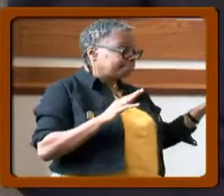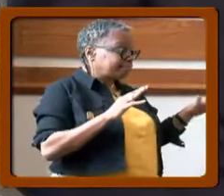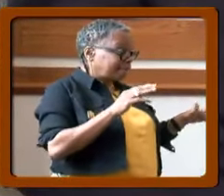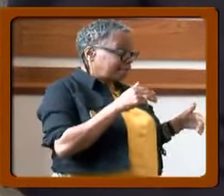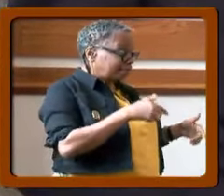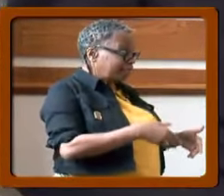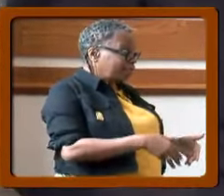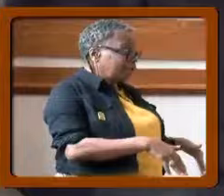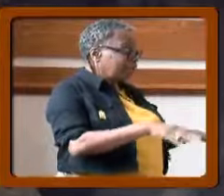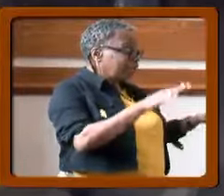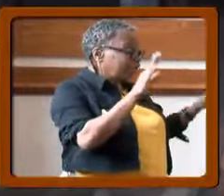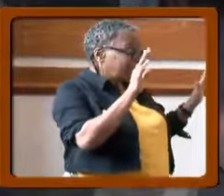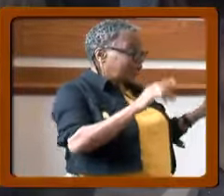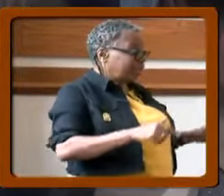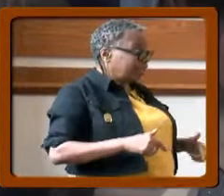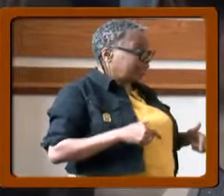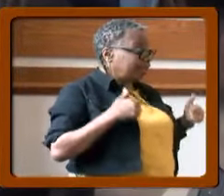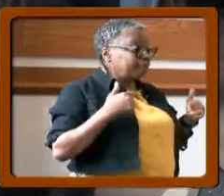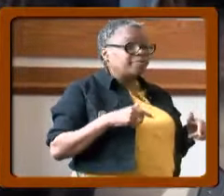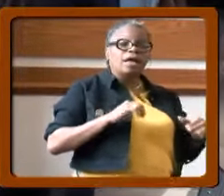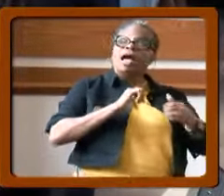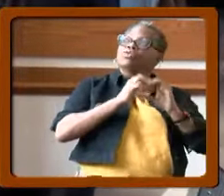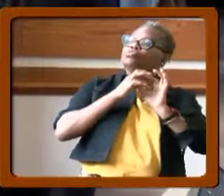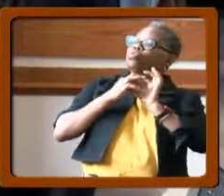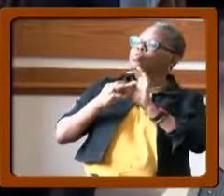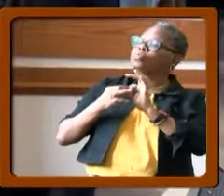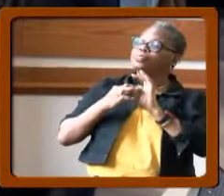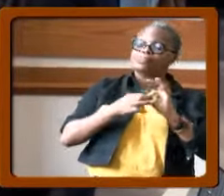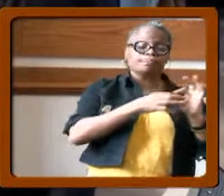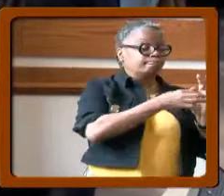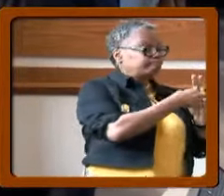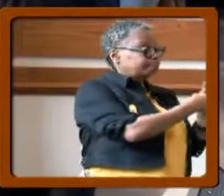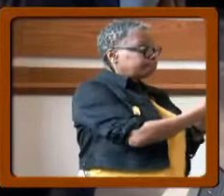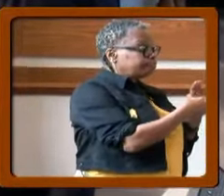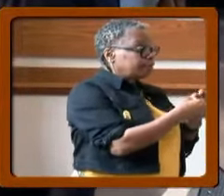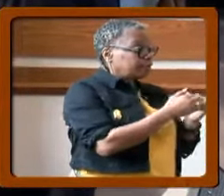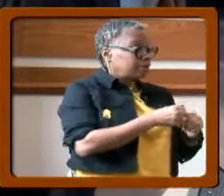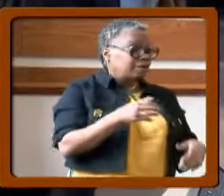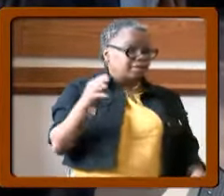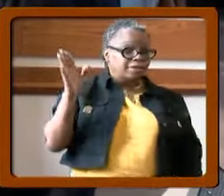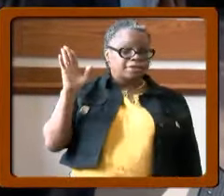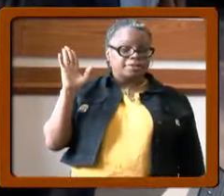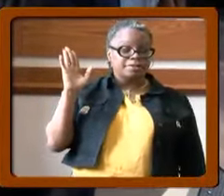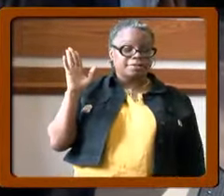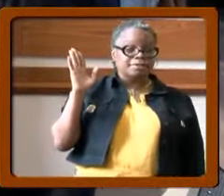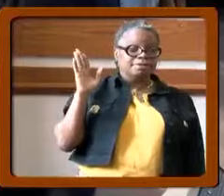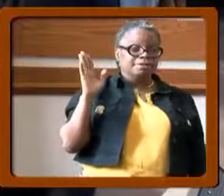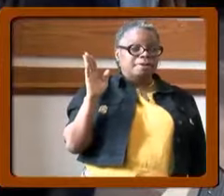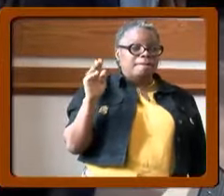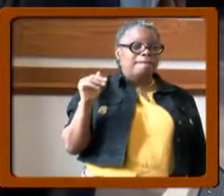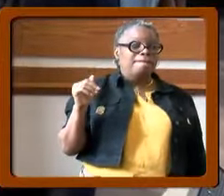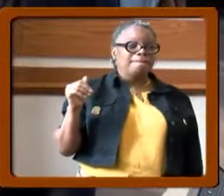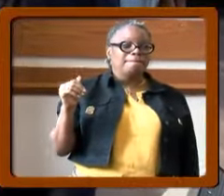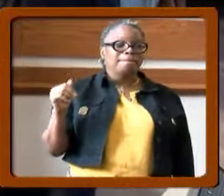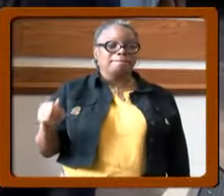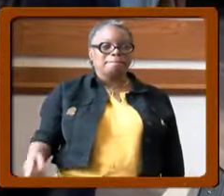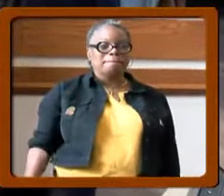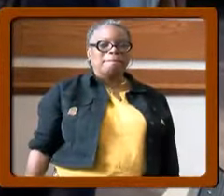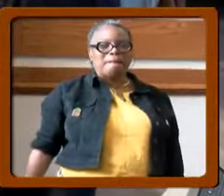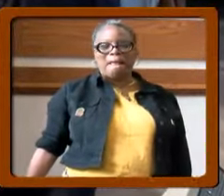Come on, ask him. How's your relationship with God? Ask him. How's your relationship with God?